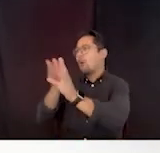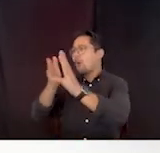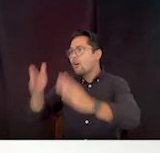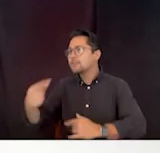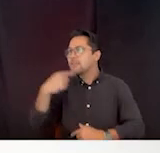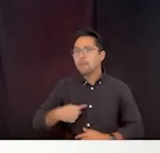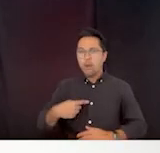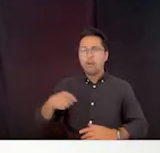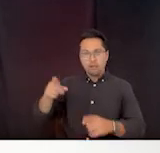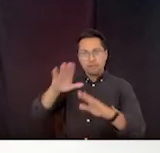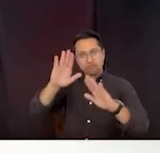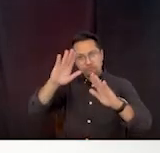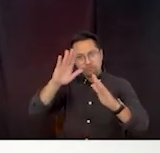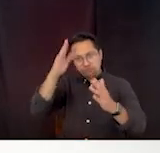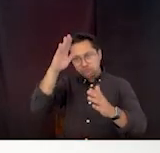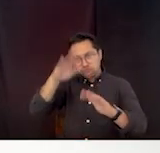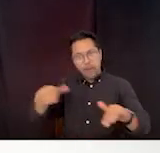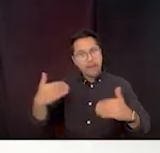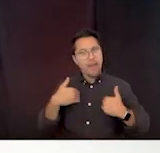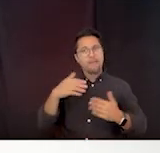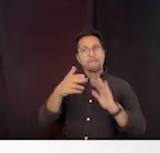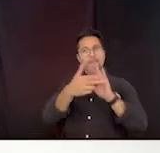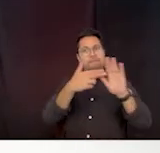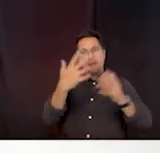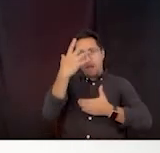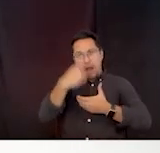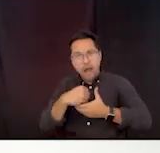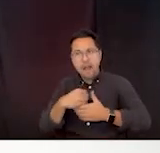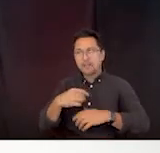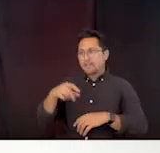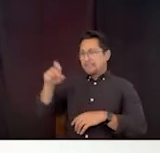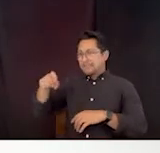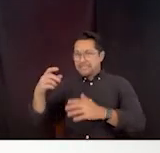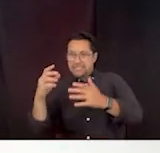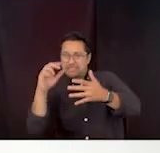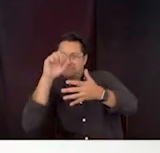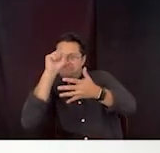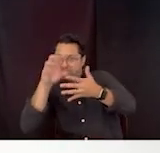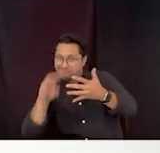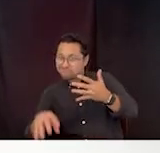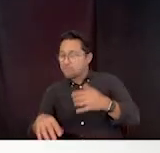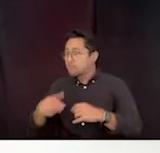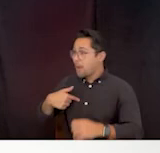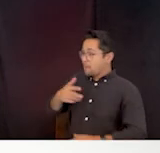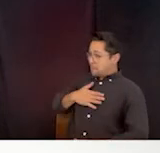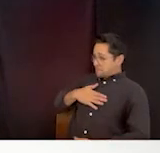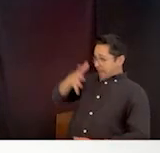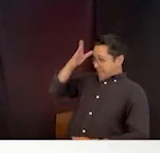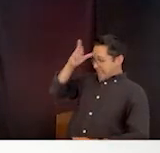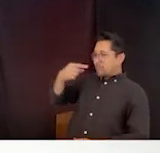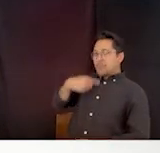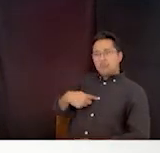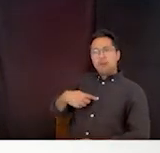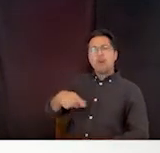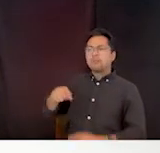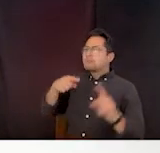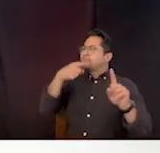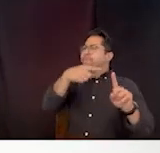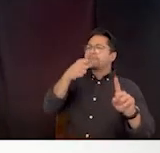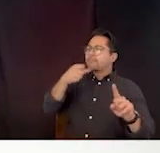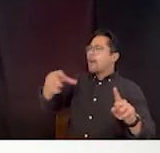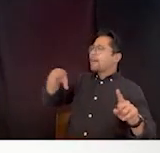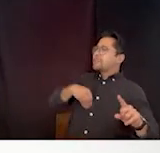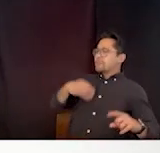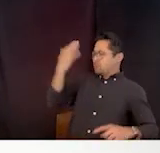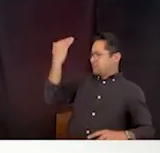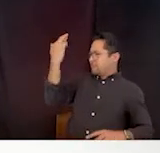your child has autism, and these are the services he needs. And I'm trying to navigate through that process with my dad telling me that he's not going to accept